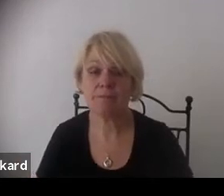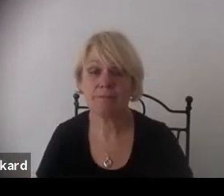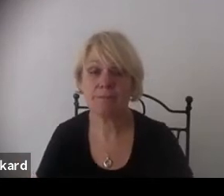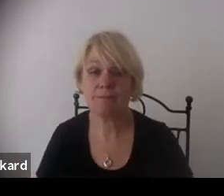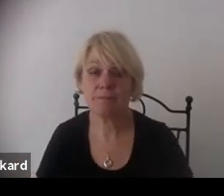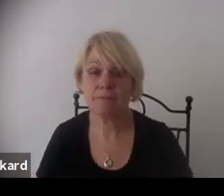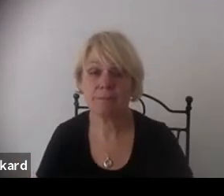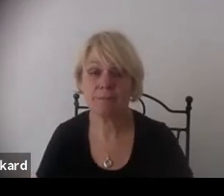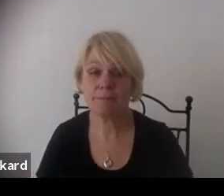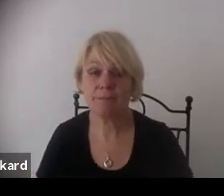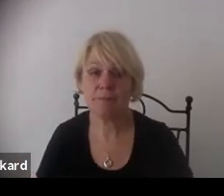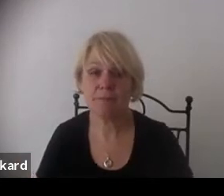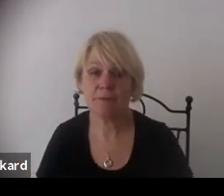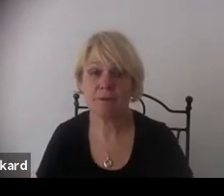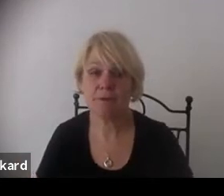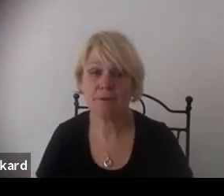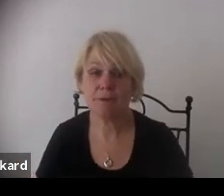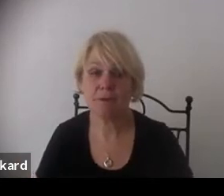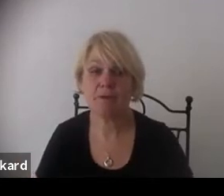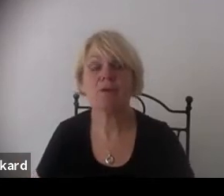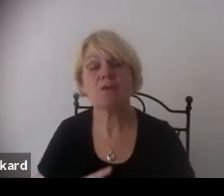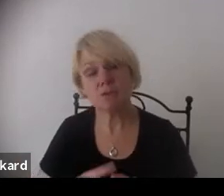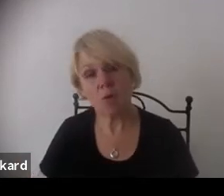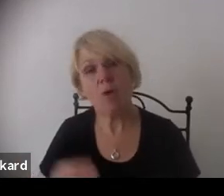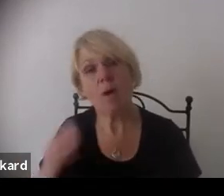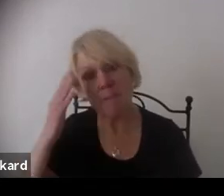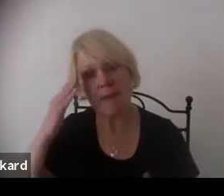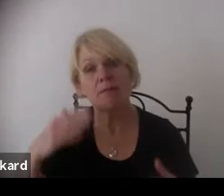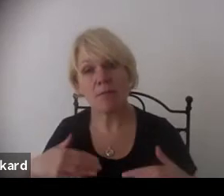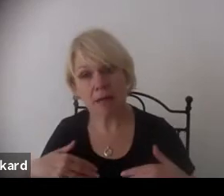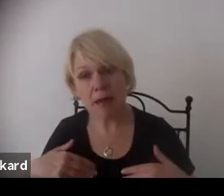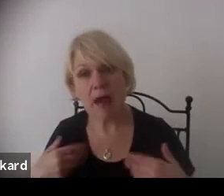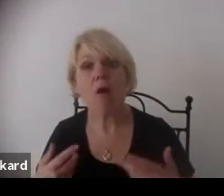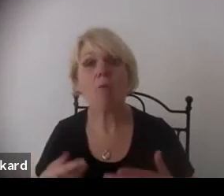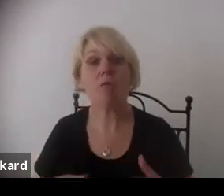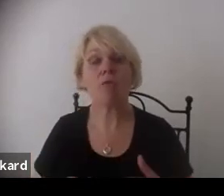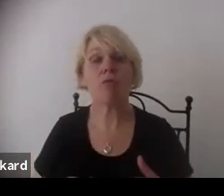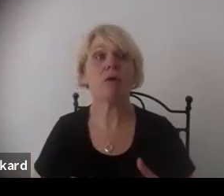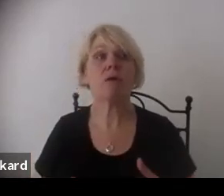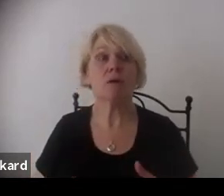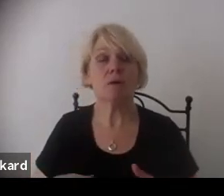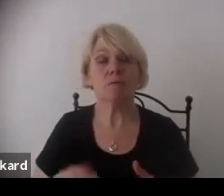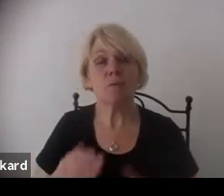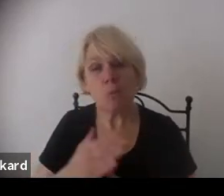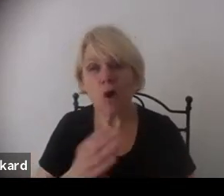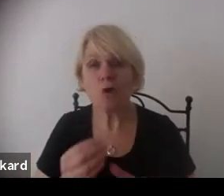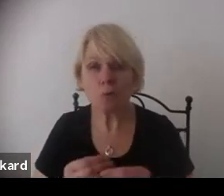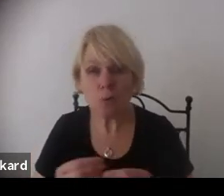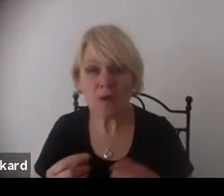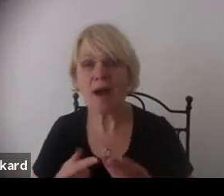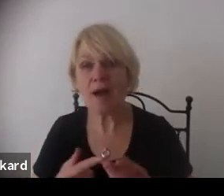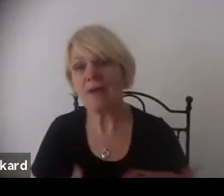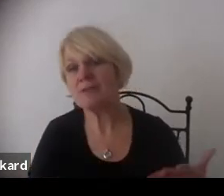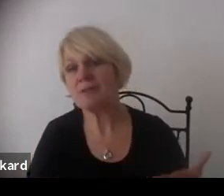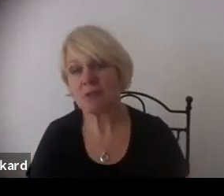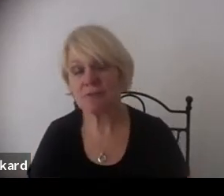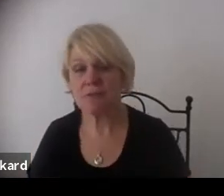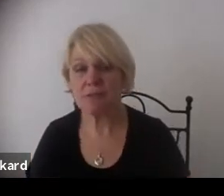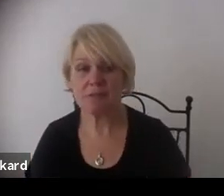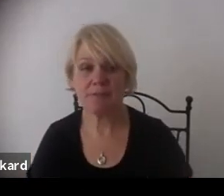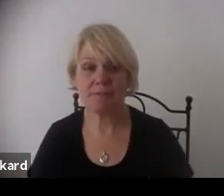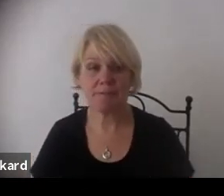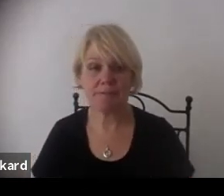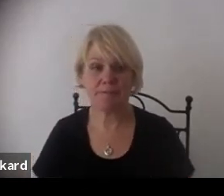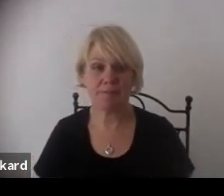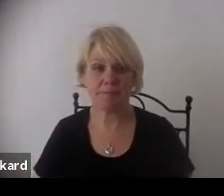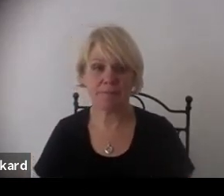So for those who use our services, often they need a whole range of other services, and a big part of our job is about helping people